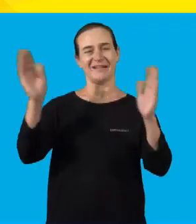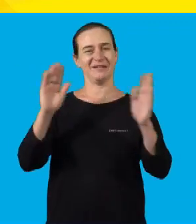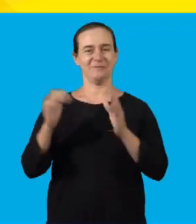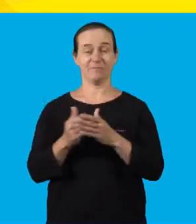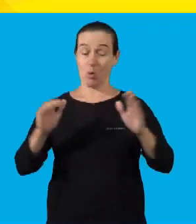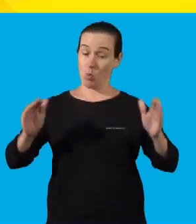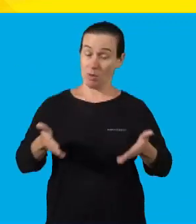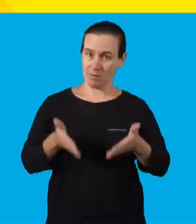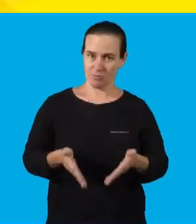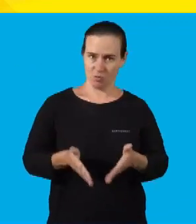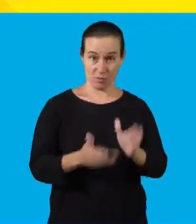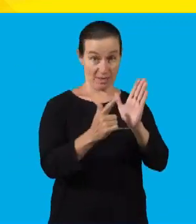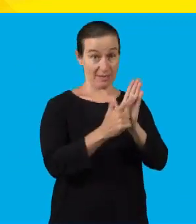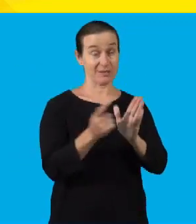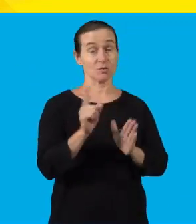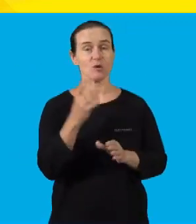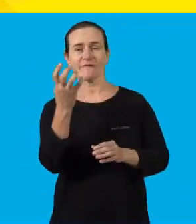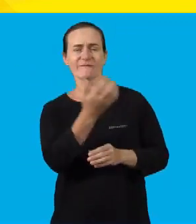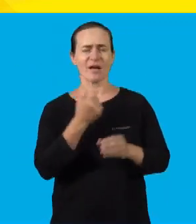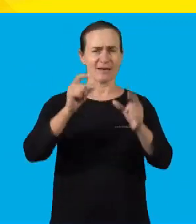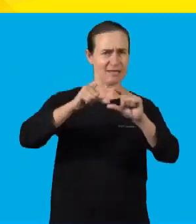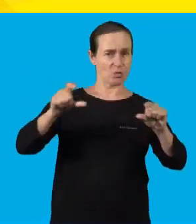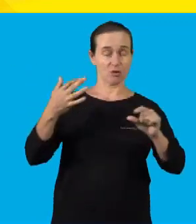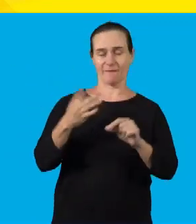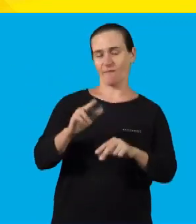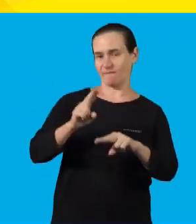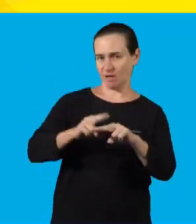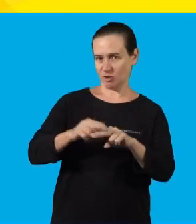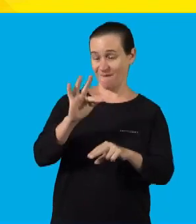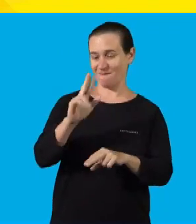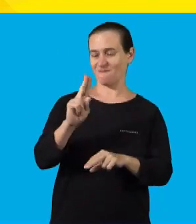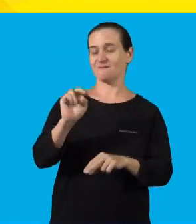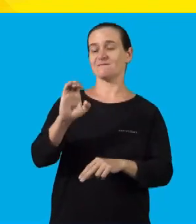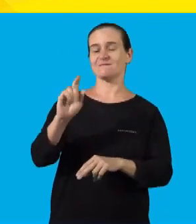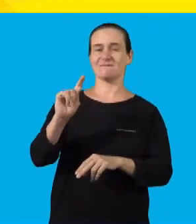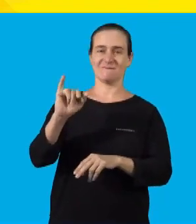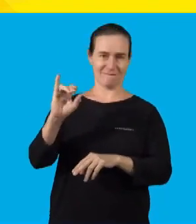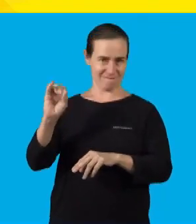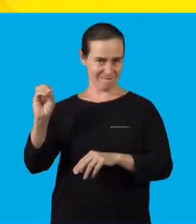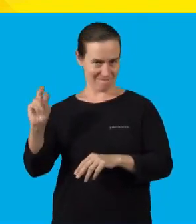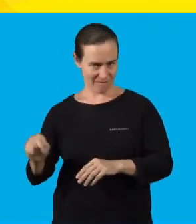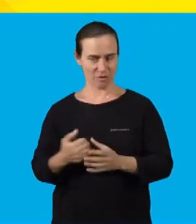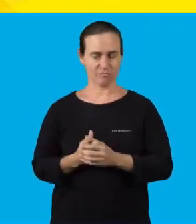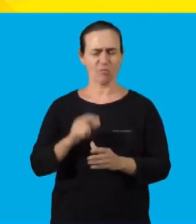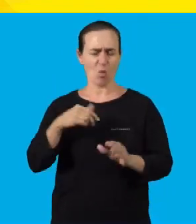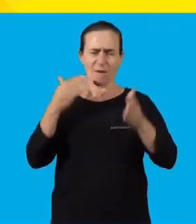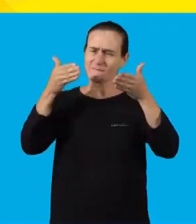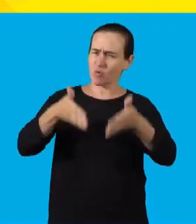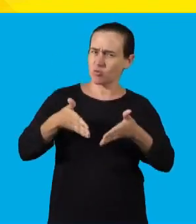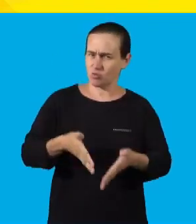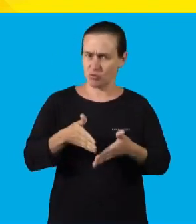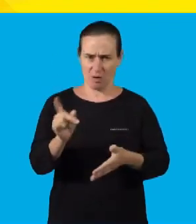Hello learners, and welcome to today's lesson of finding the equation of functions. Let's look at what we are going to be focusing